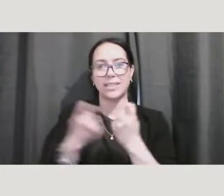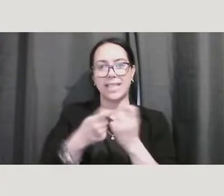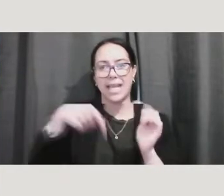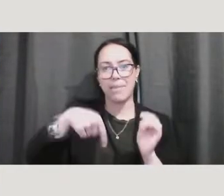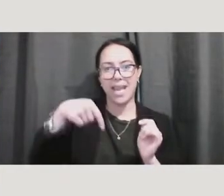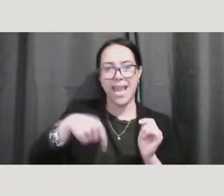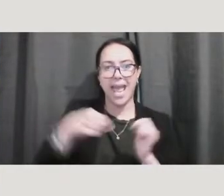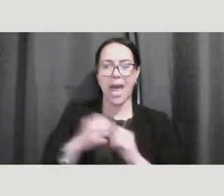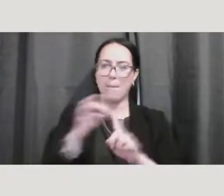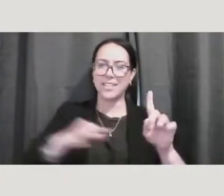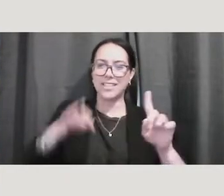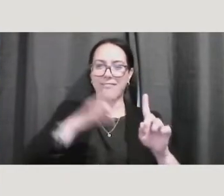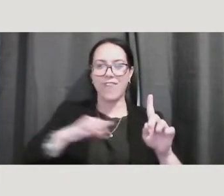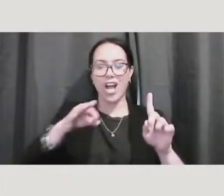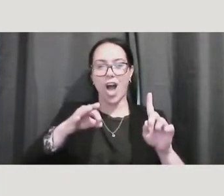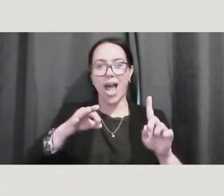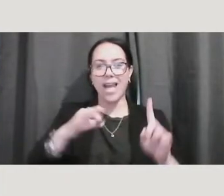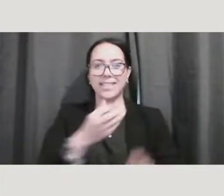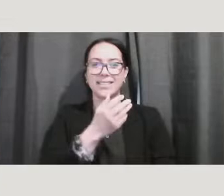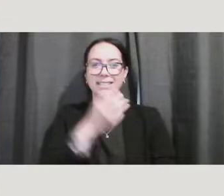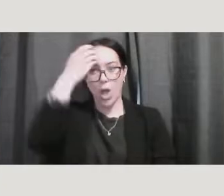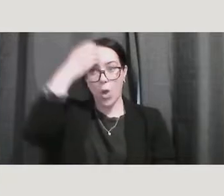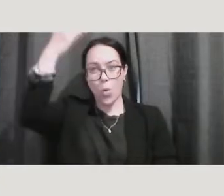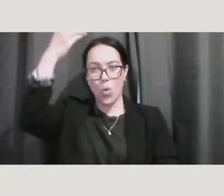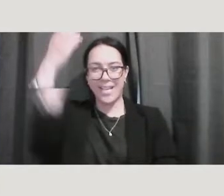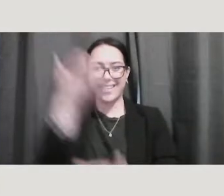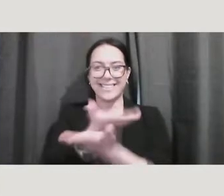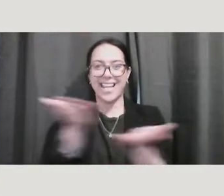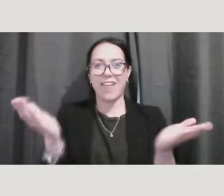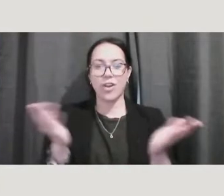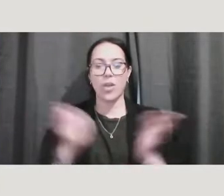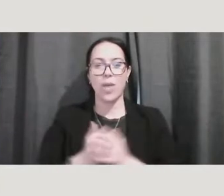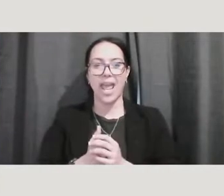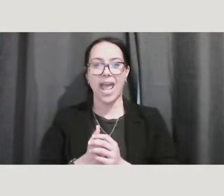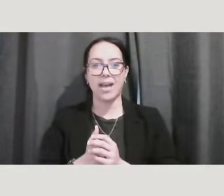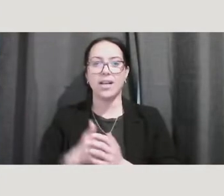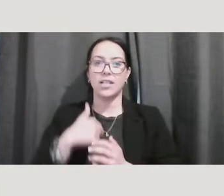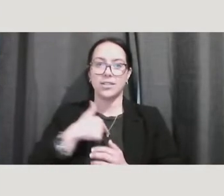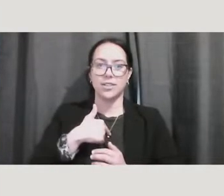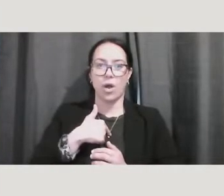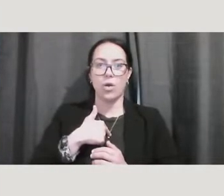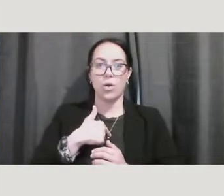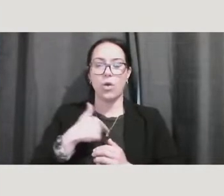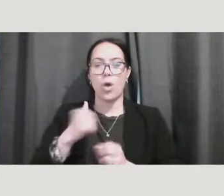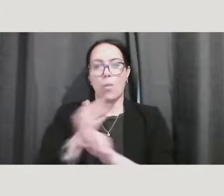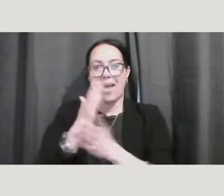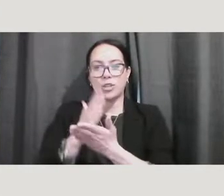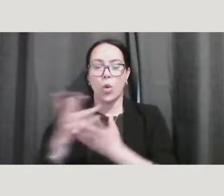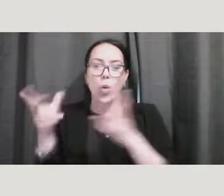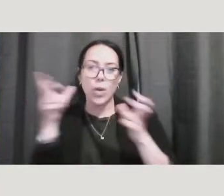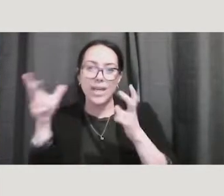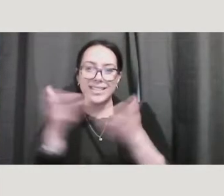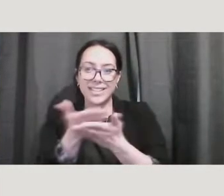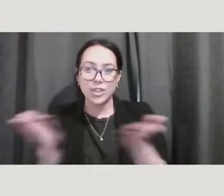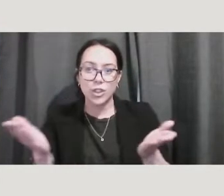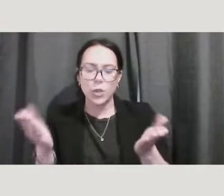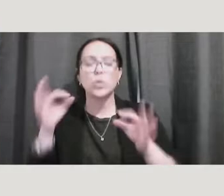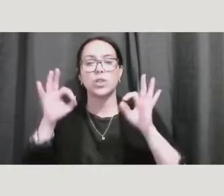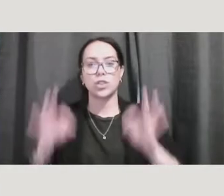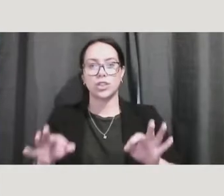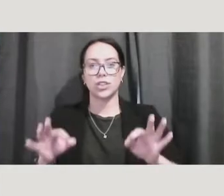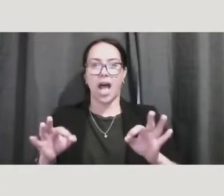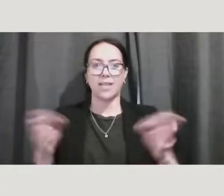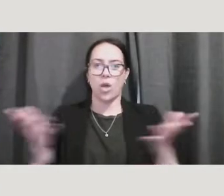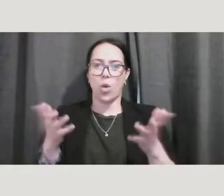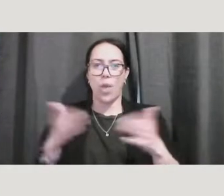everywhere so we're here totua you and two of you and make sure that we get to listen to you for the next few days to decide where our